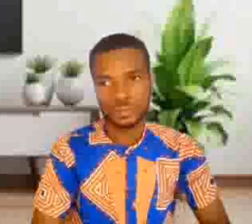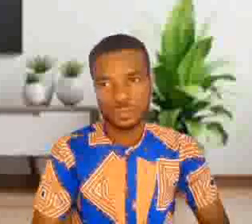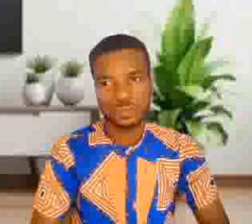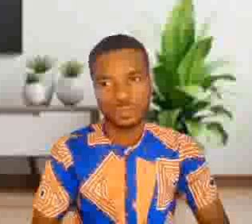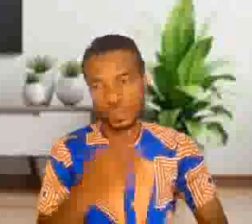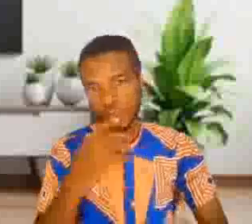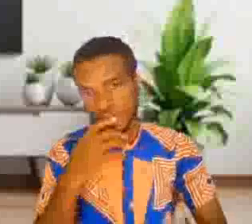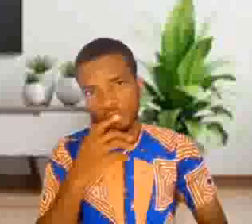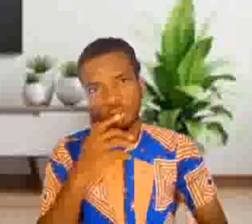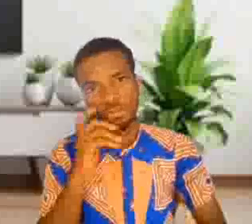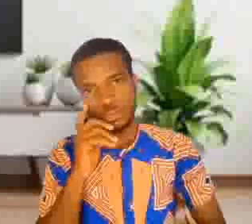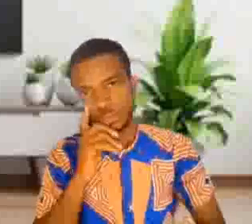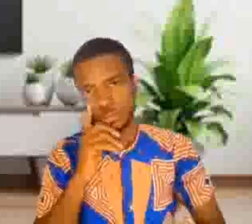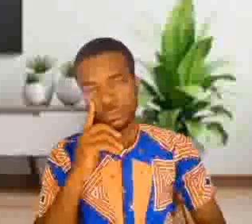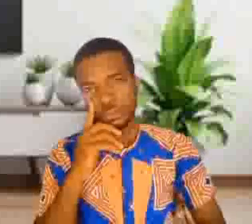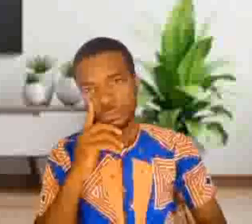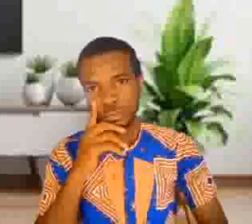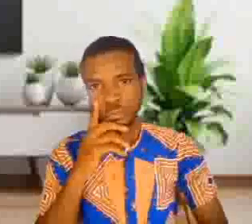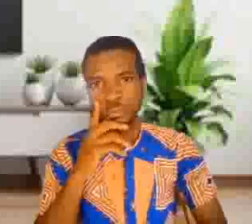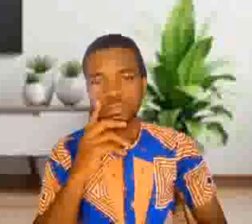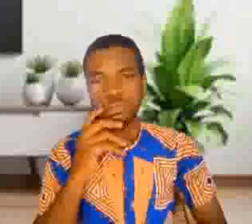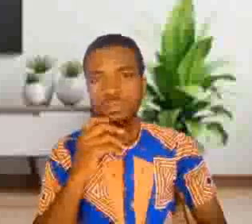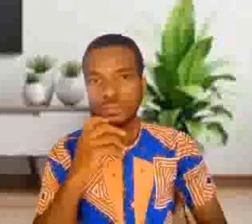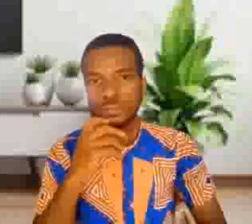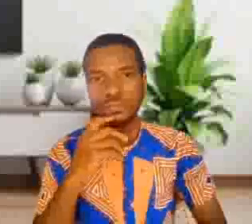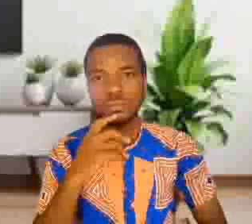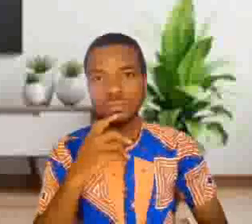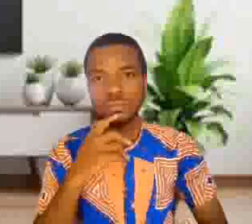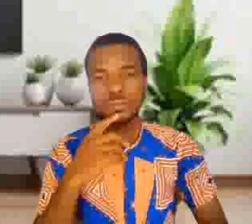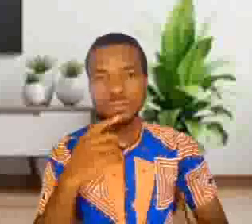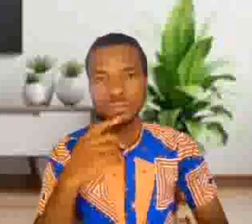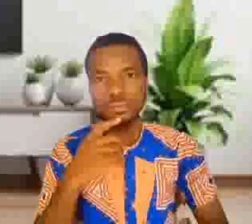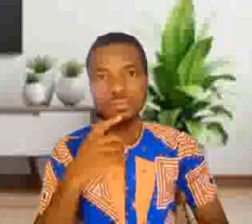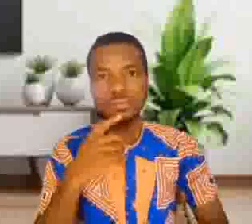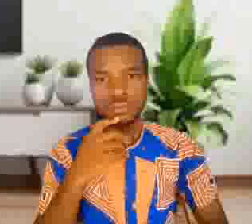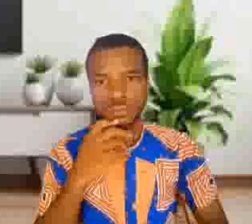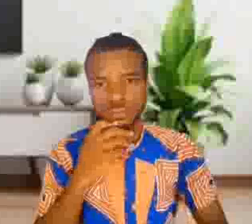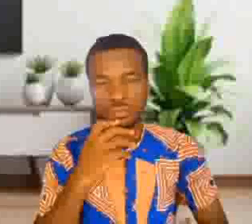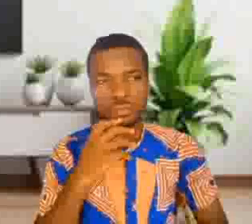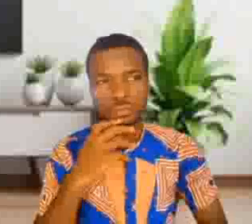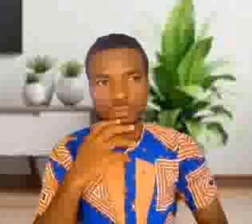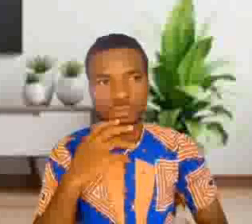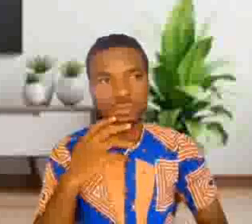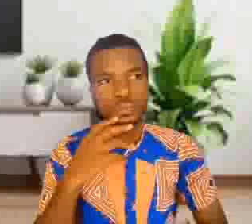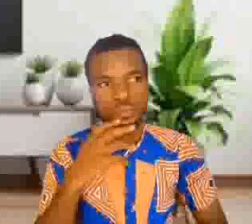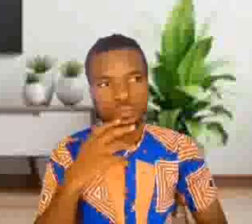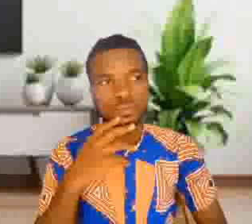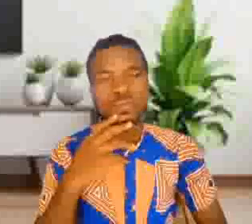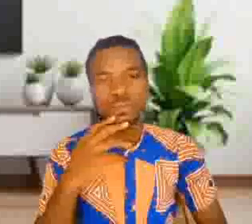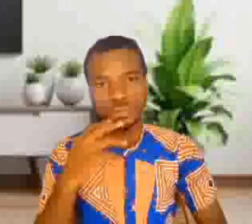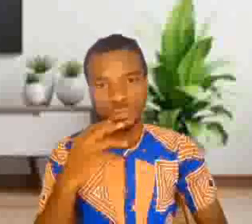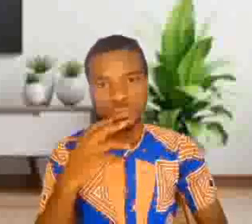nature, God's righteous character, God's presence, and God's life, that man can now